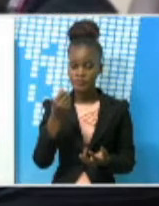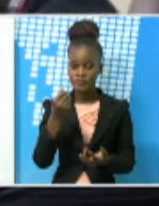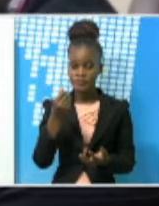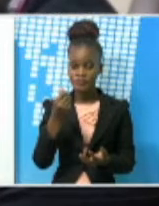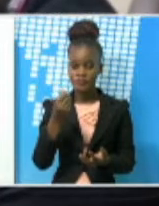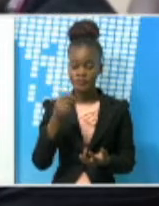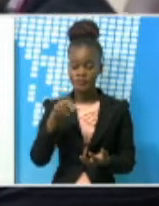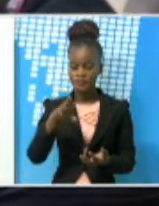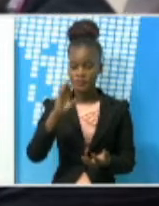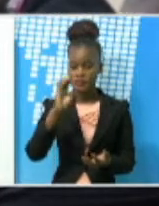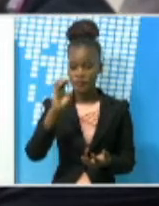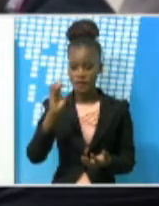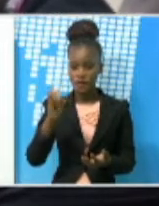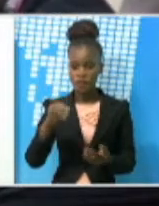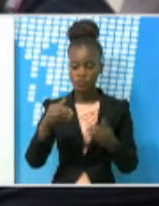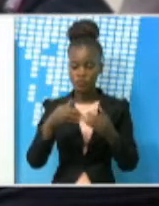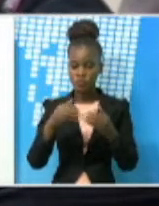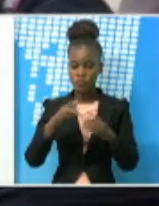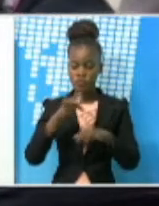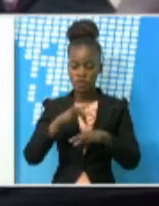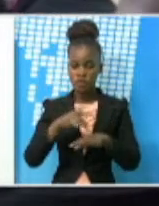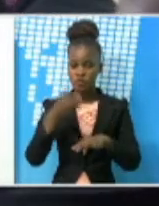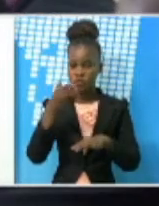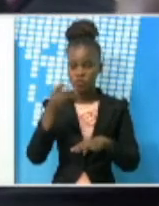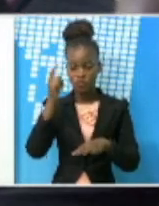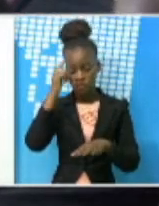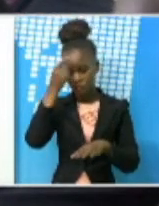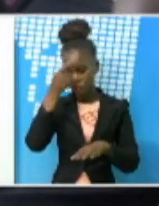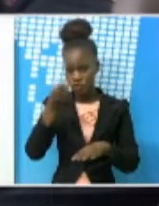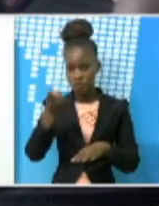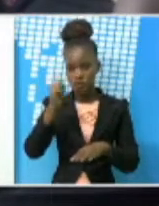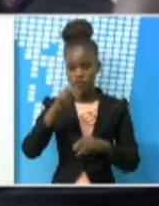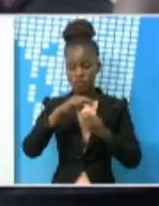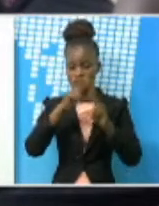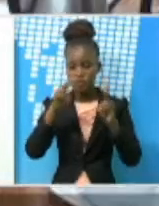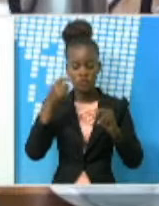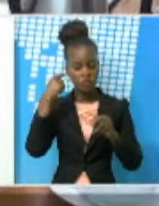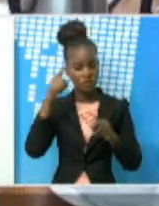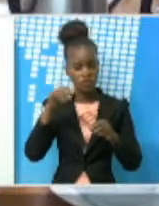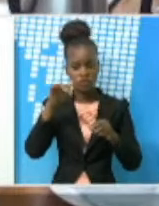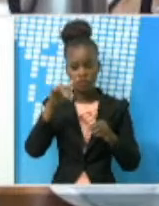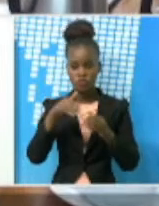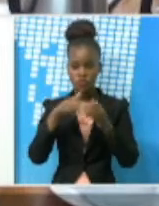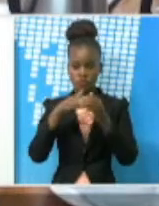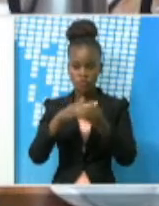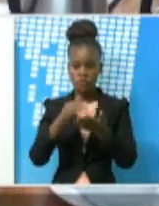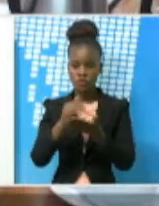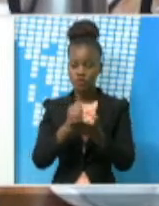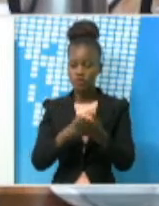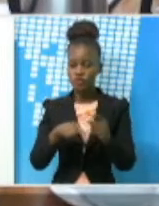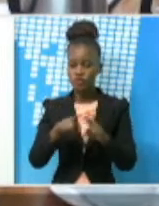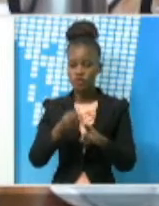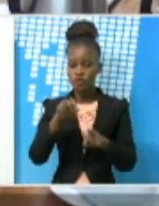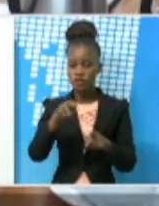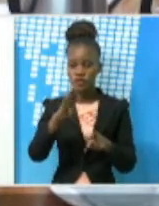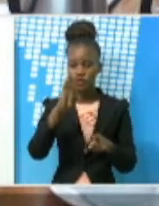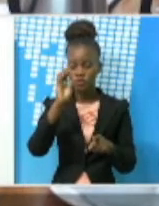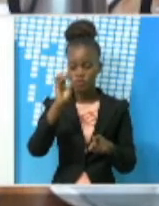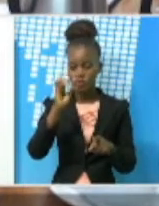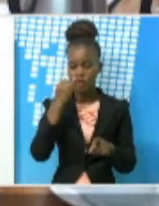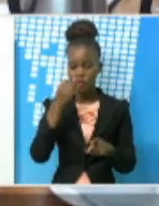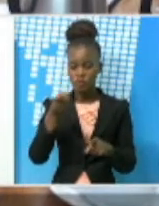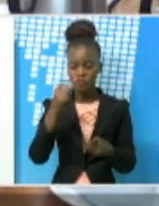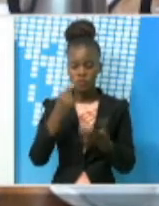UCC informed the committee that government owes them much in terms of taxes for the state-owned entities like UBC, Posta Uganda and